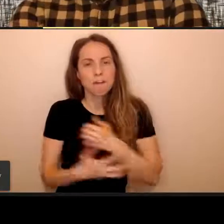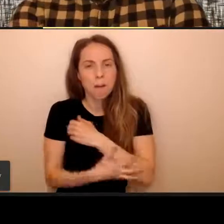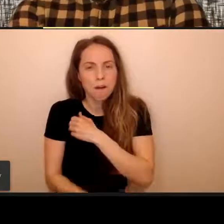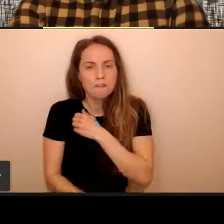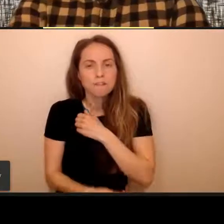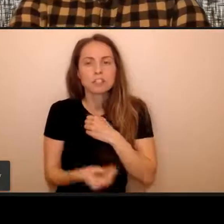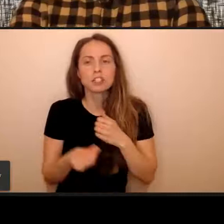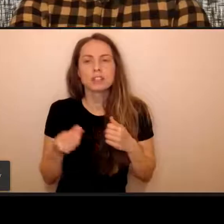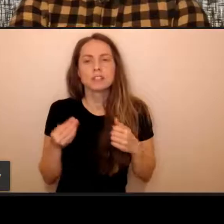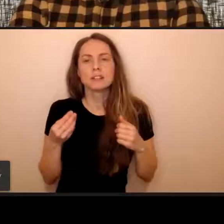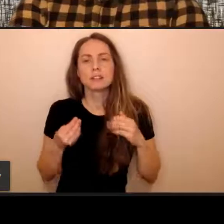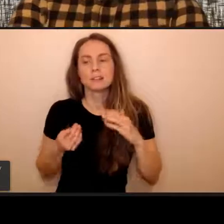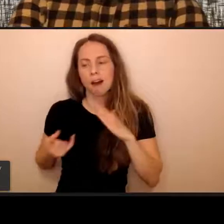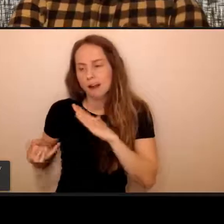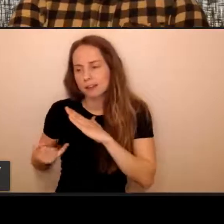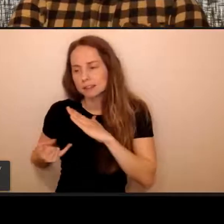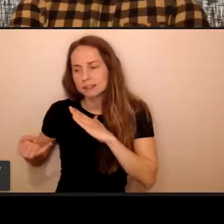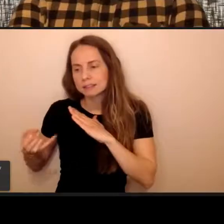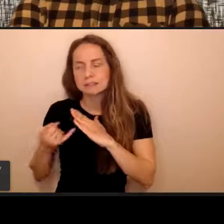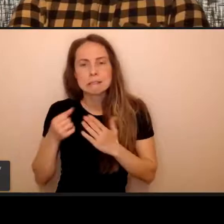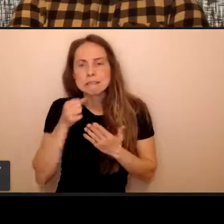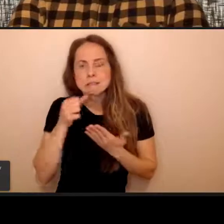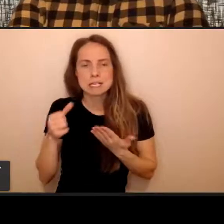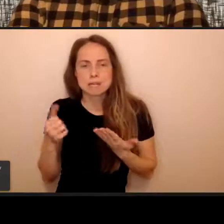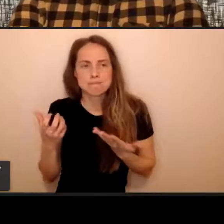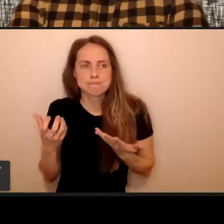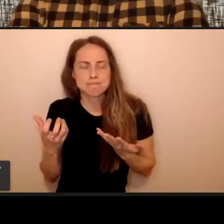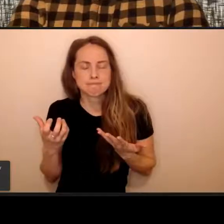not really utilizing